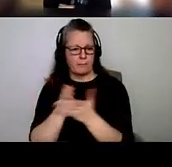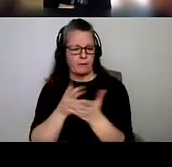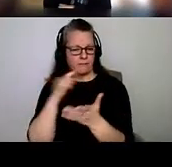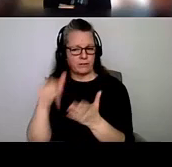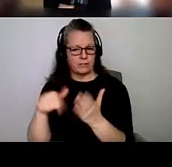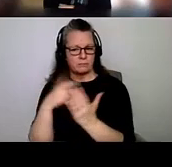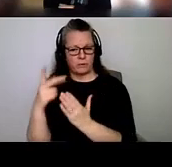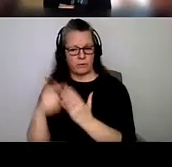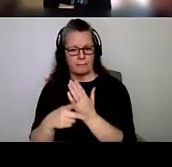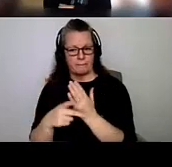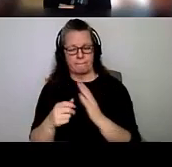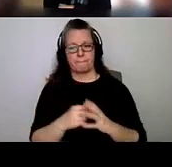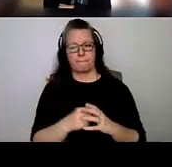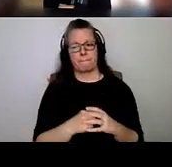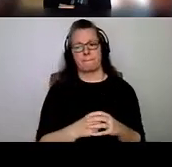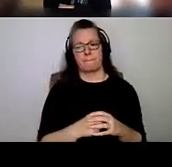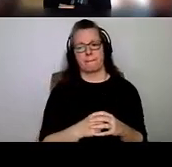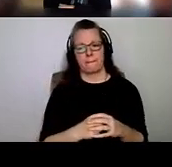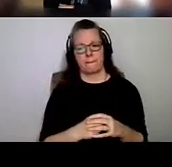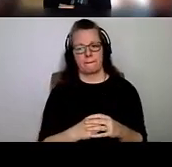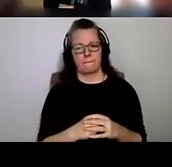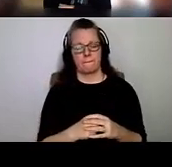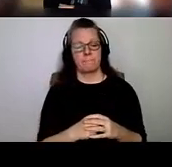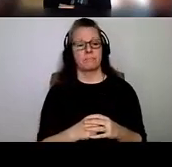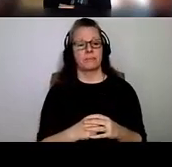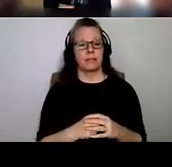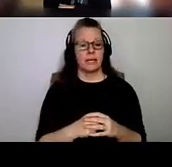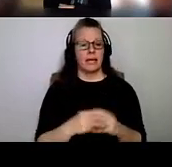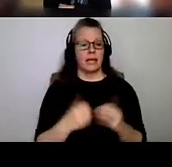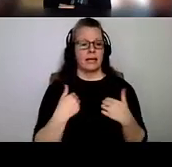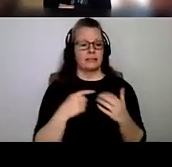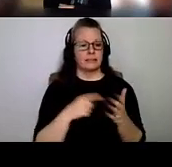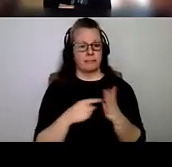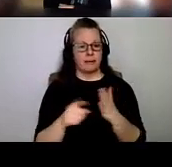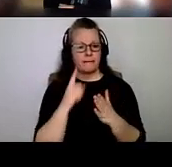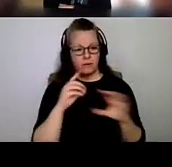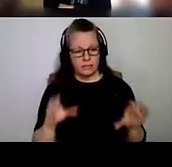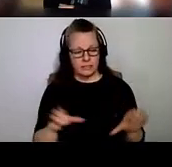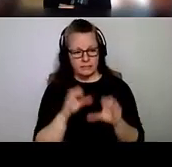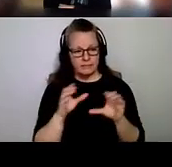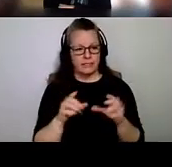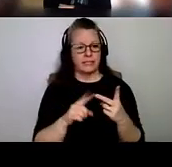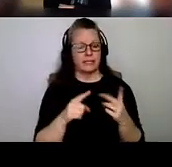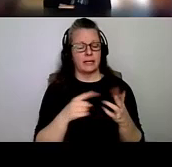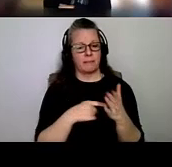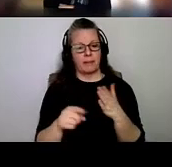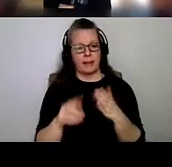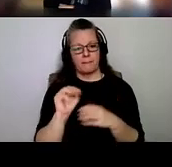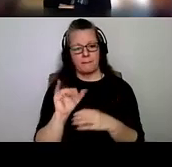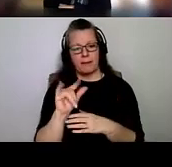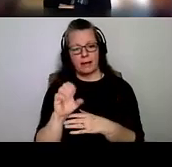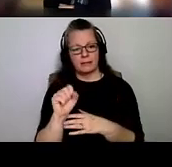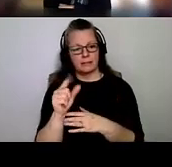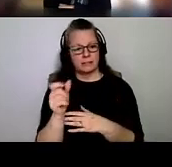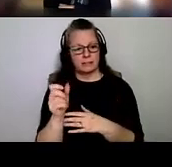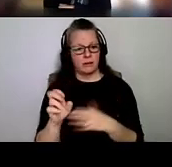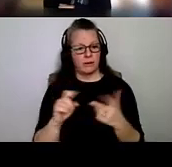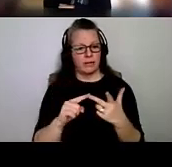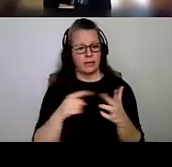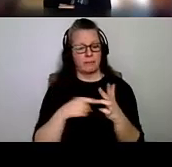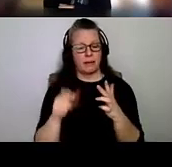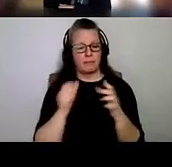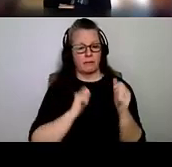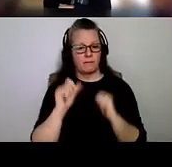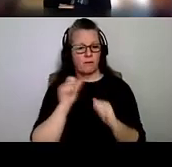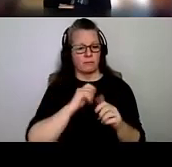program. It has a pay for activity, a pay for milestone, and a pay performance, I'll say, approach embedded in it.